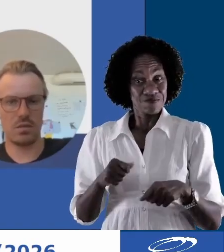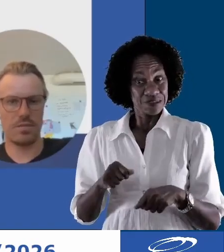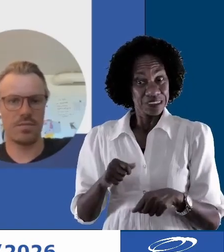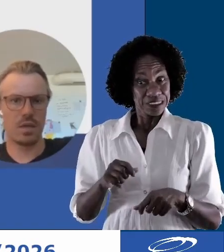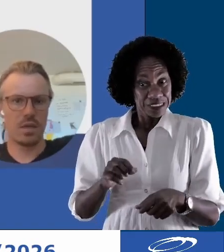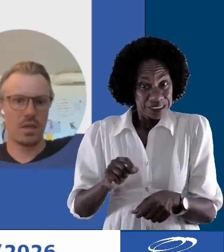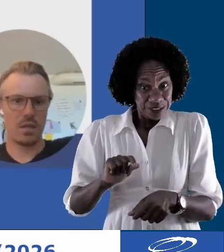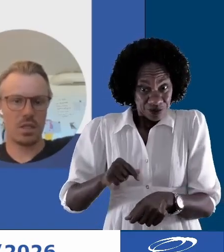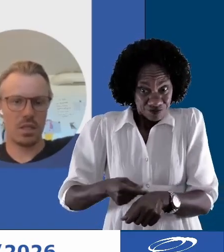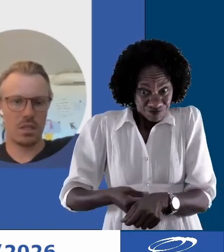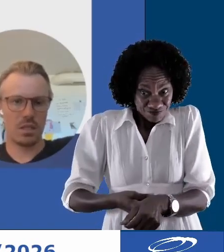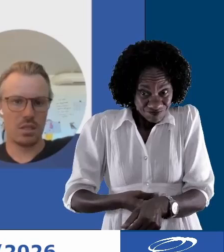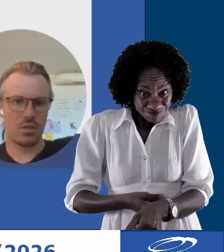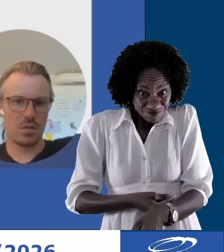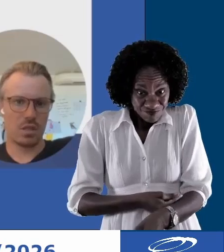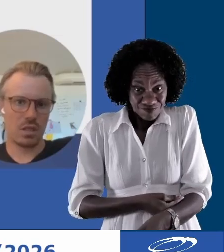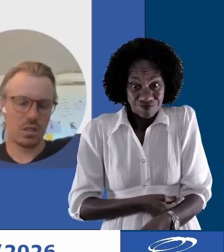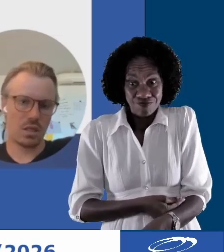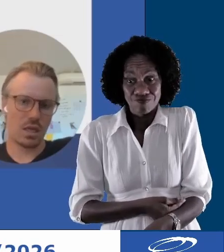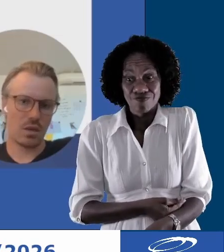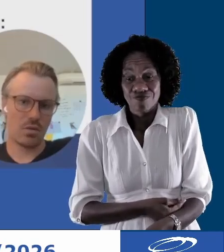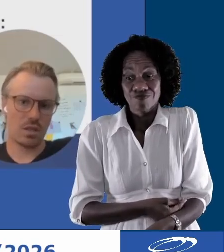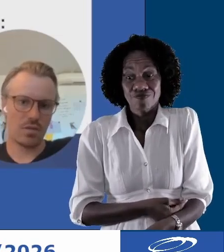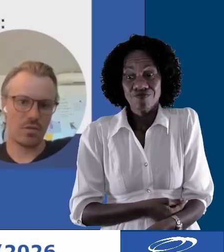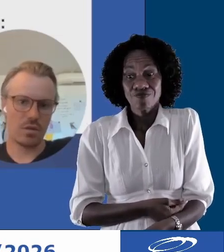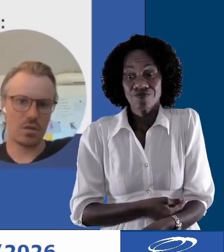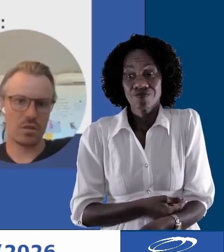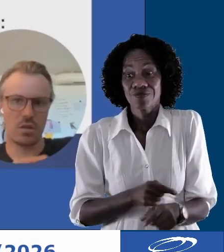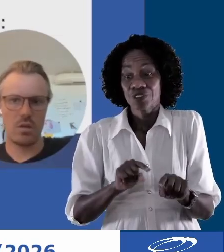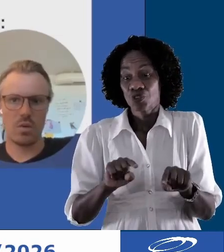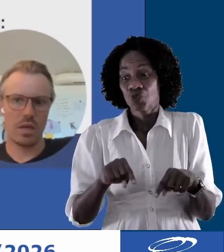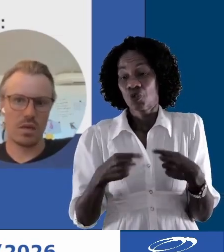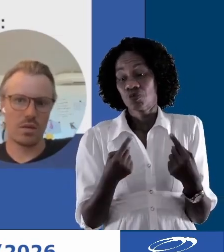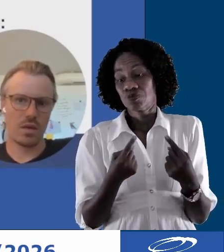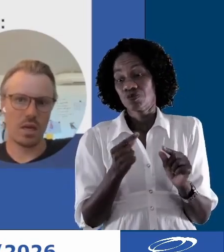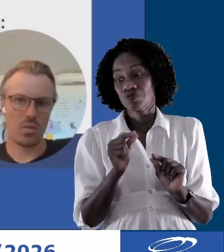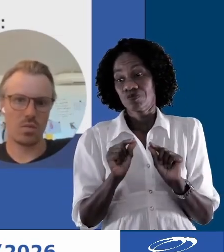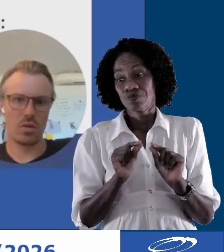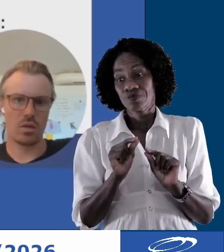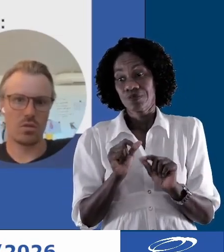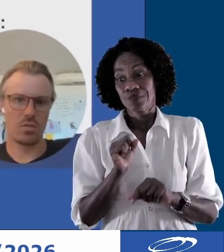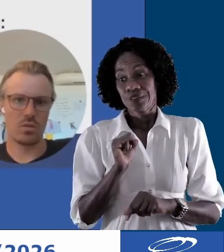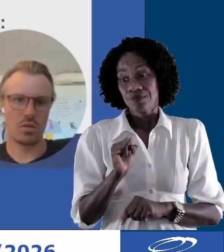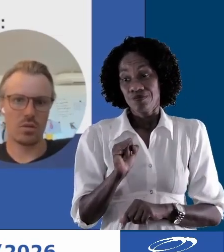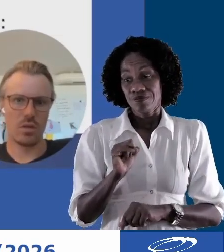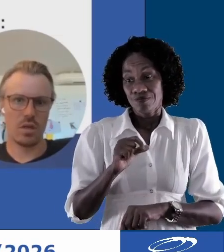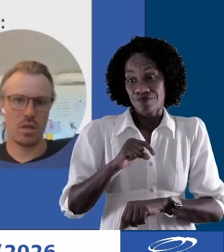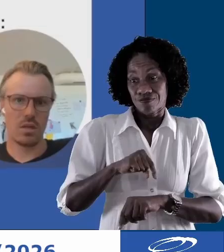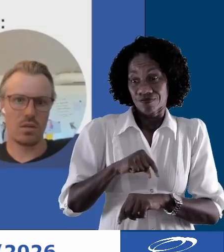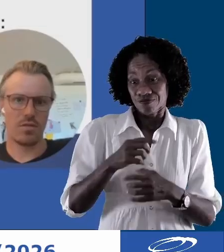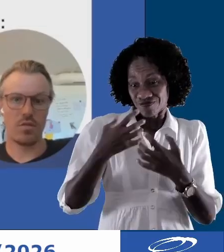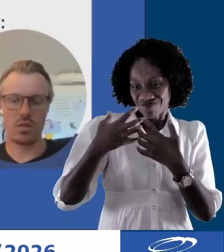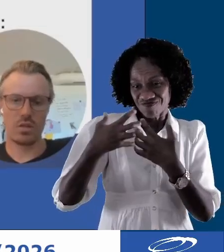enter. The challenge in this situation is that counteracting forces will hinder outward distribution,